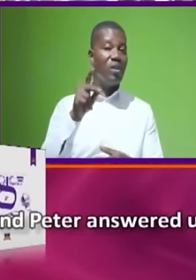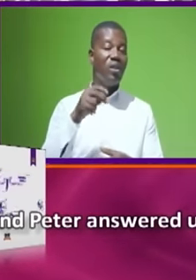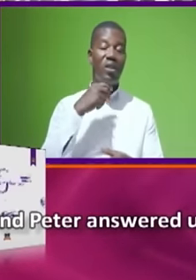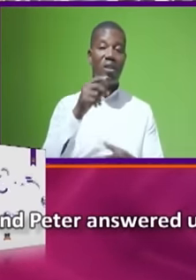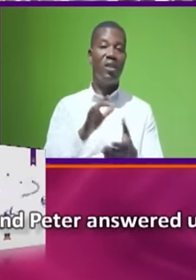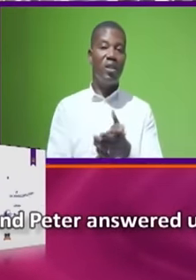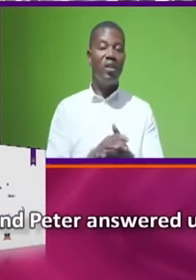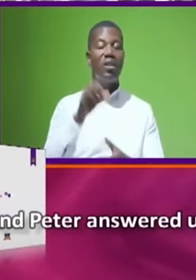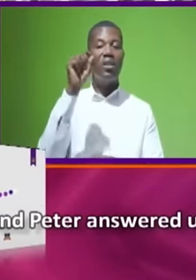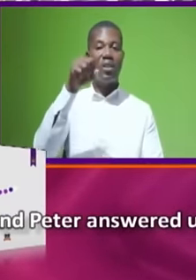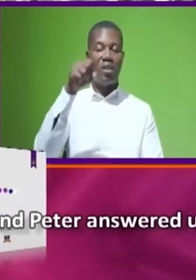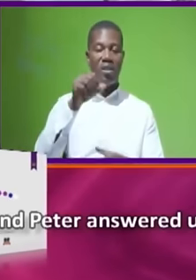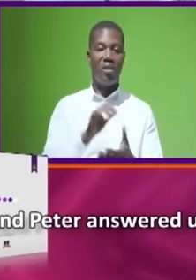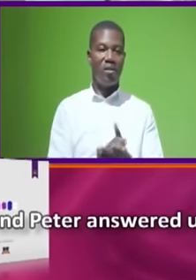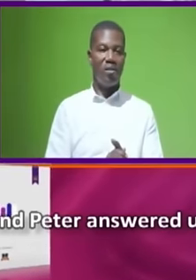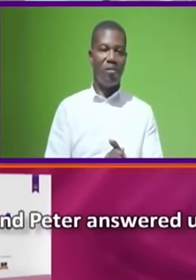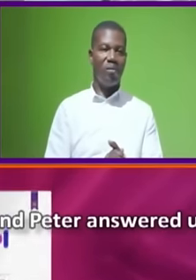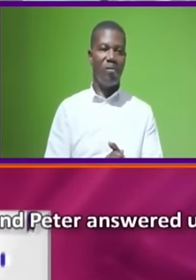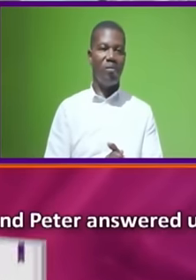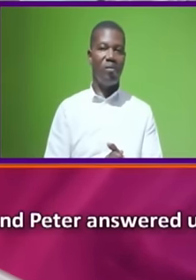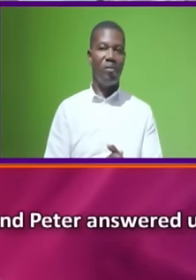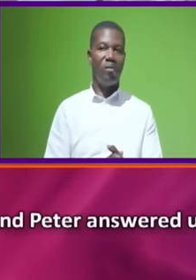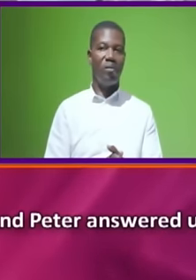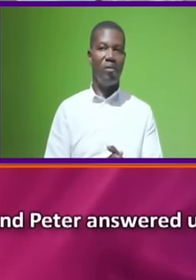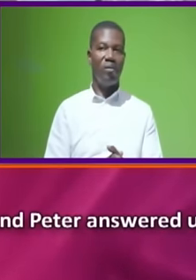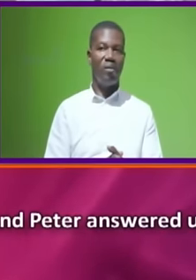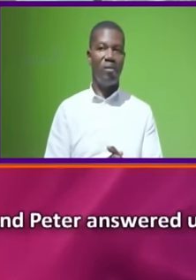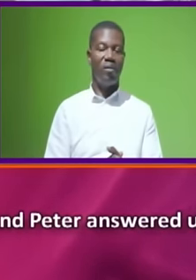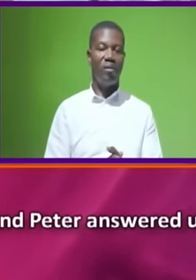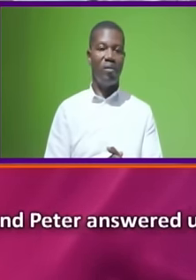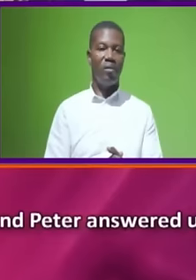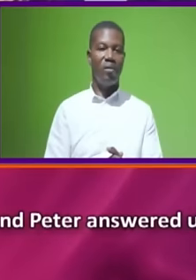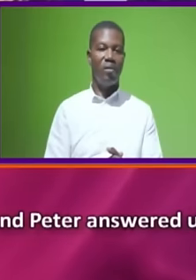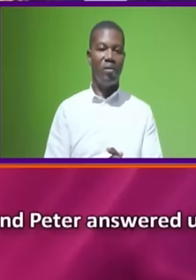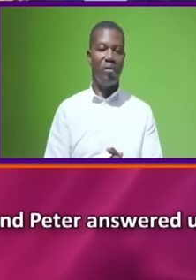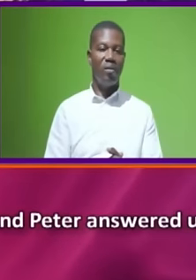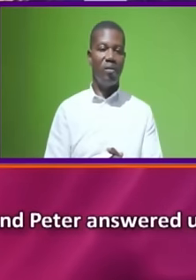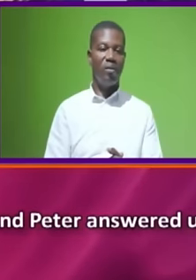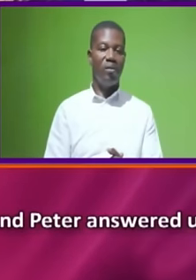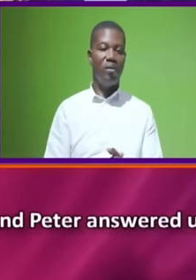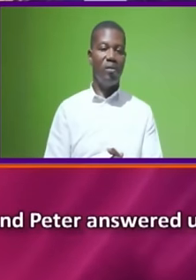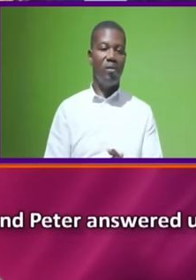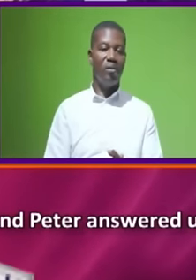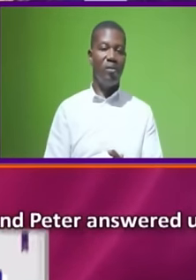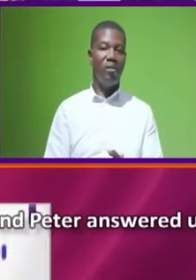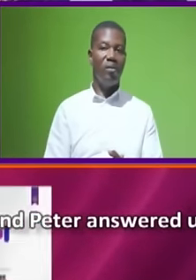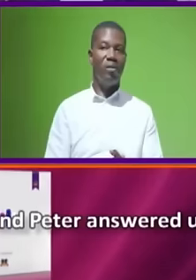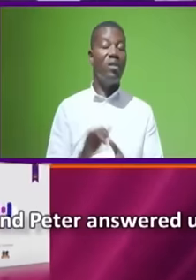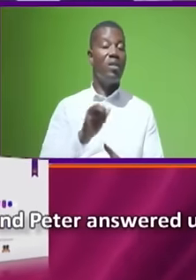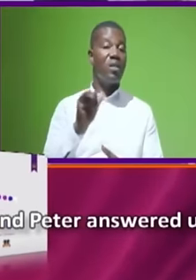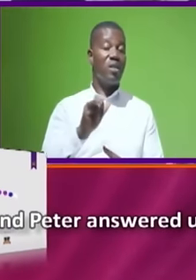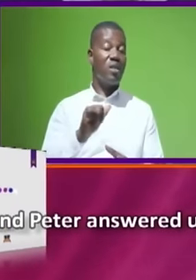And she said. Yea. Mira. Nanya. Yeah, for so much.